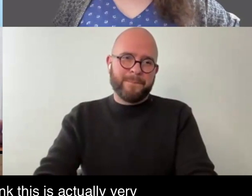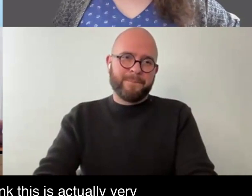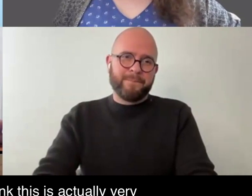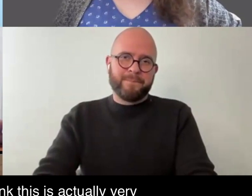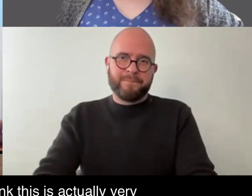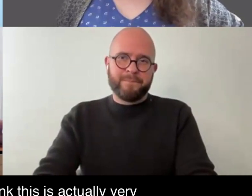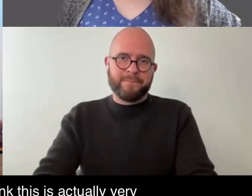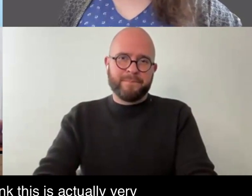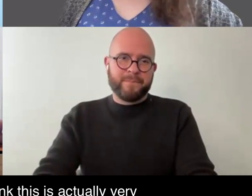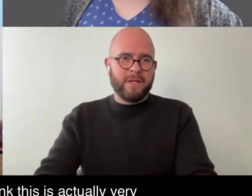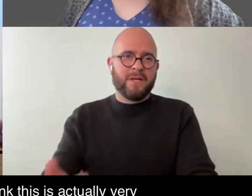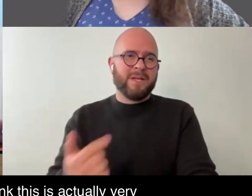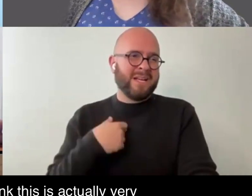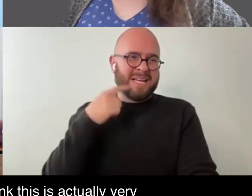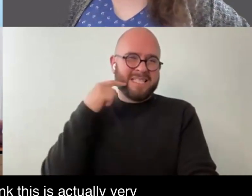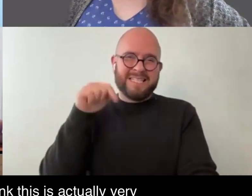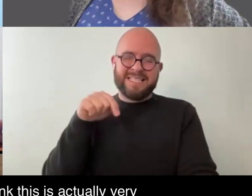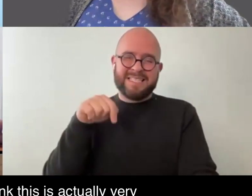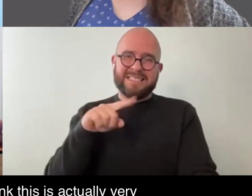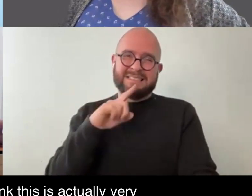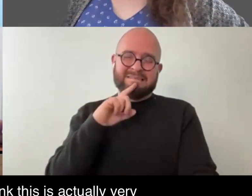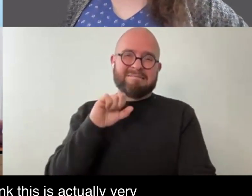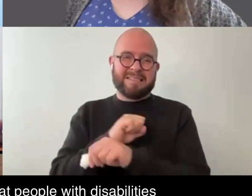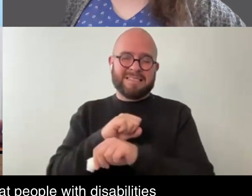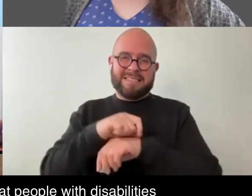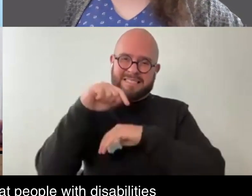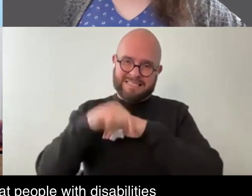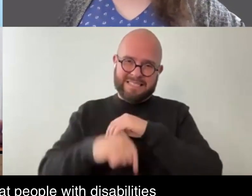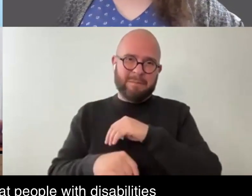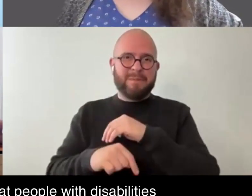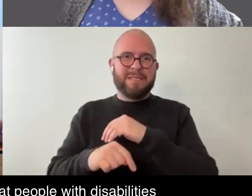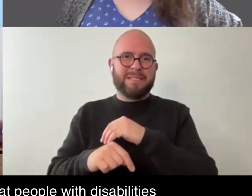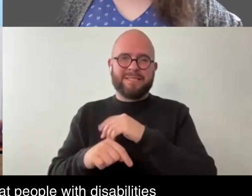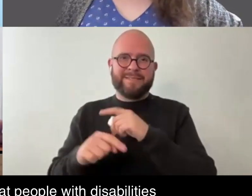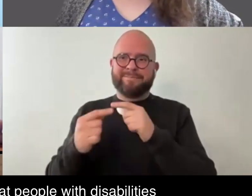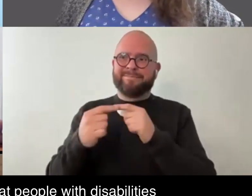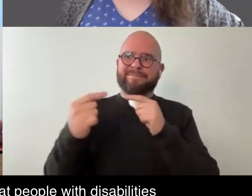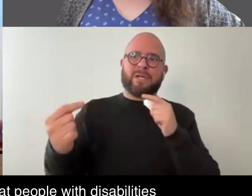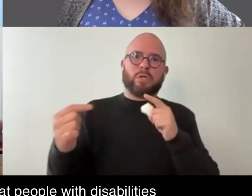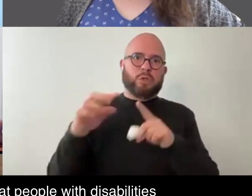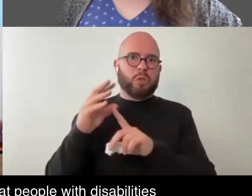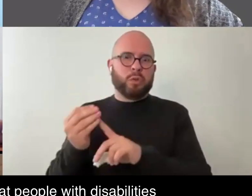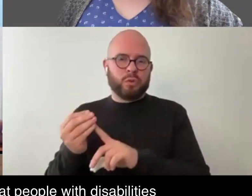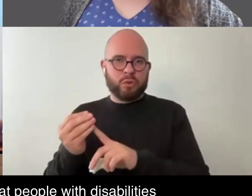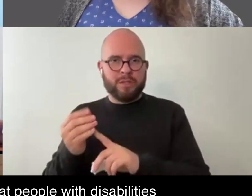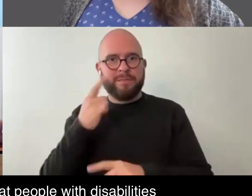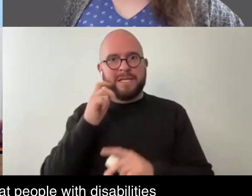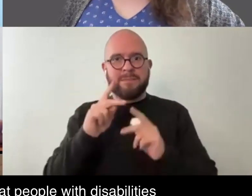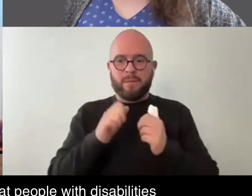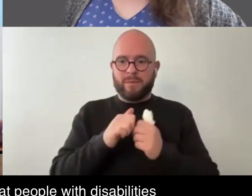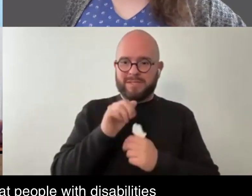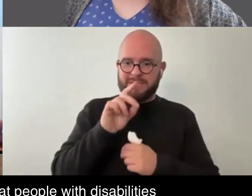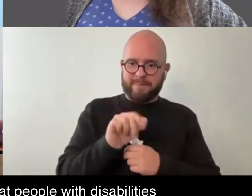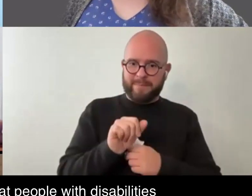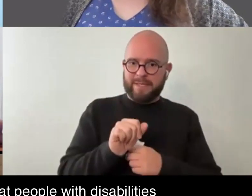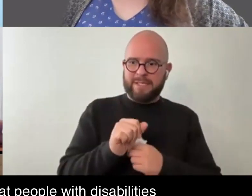this is actually very deeply countercultural, because one of the most pernicious messages that people with disabilities often receive is like, just keep